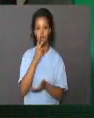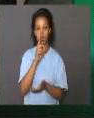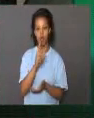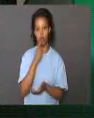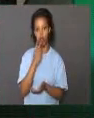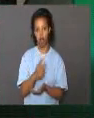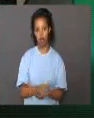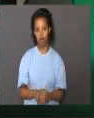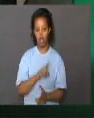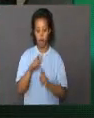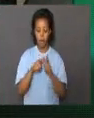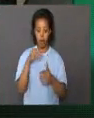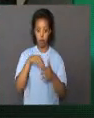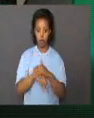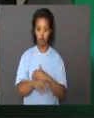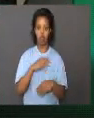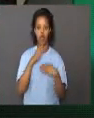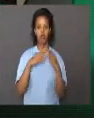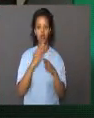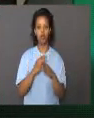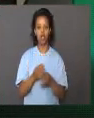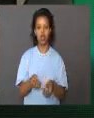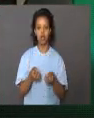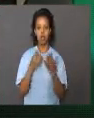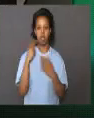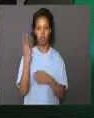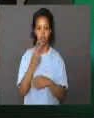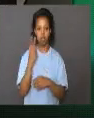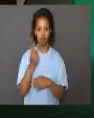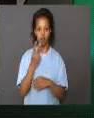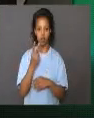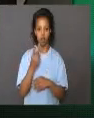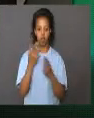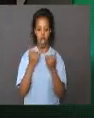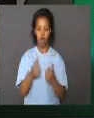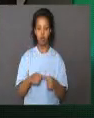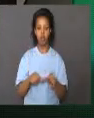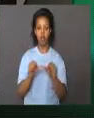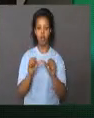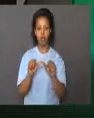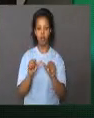In the laboratory, biologists use the following basic tools: